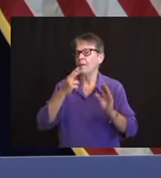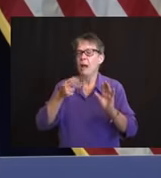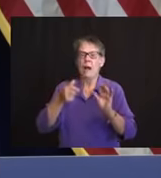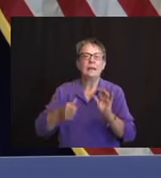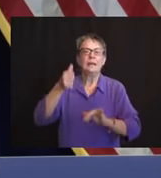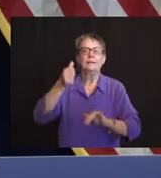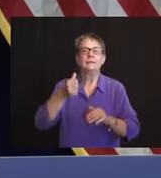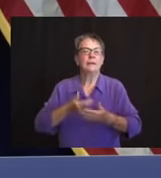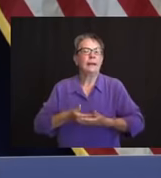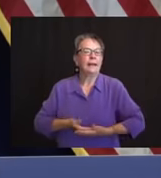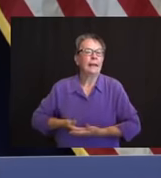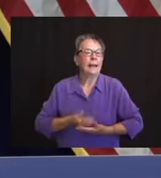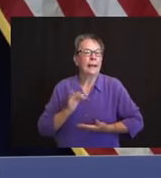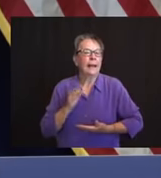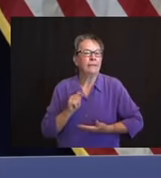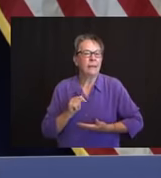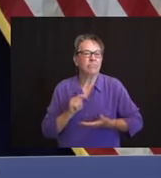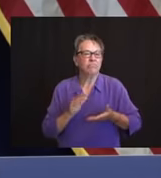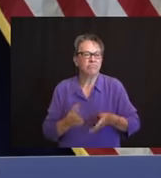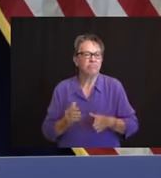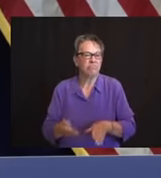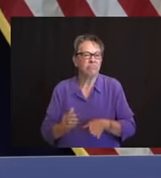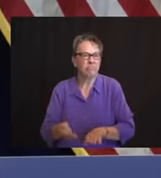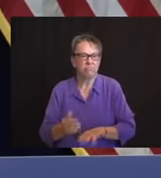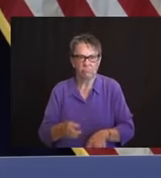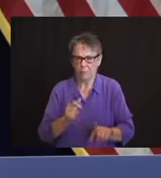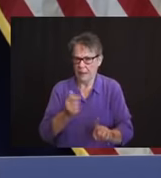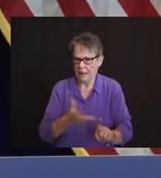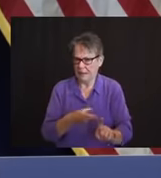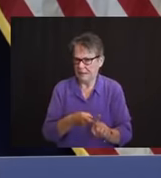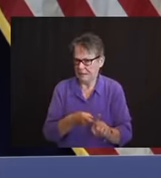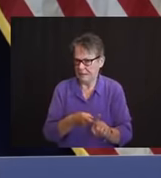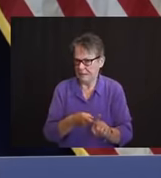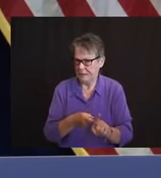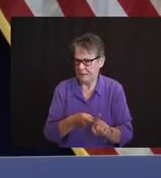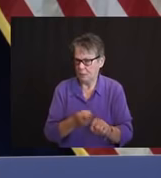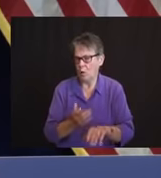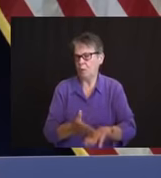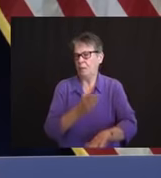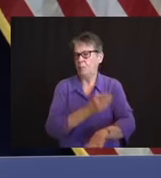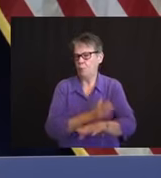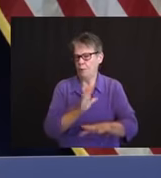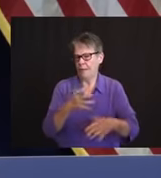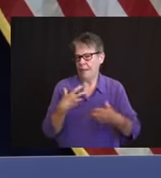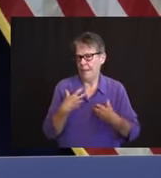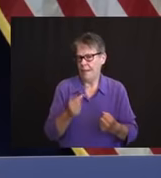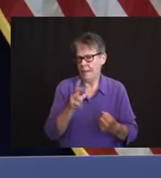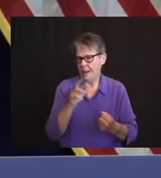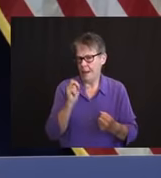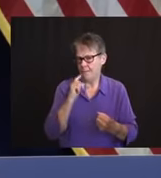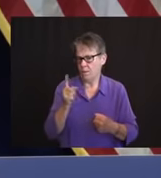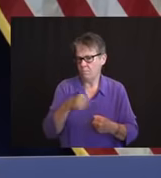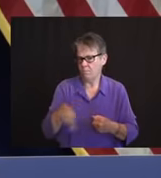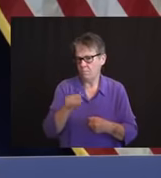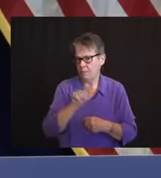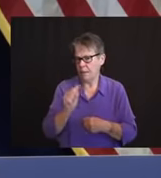to the city, and that project is moving forward very well. We created something called a